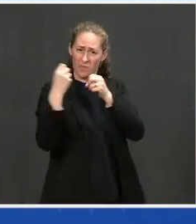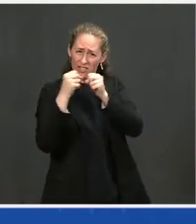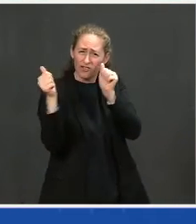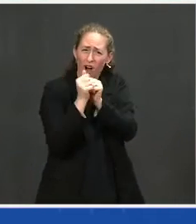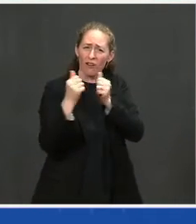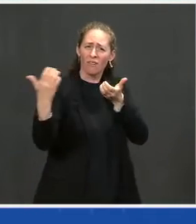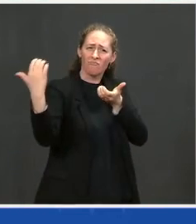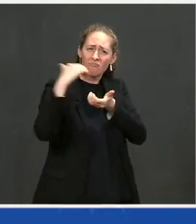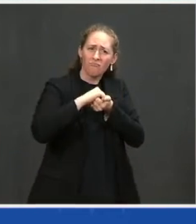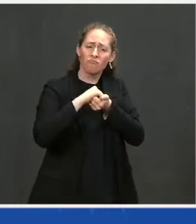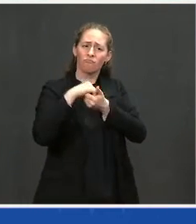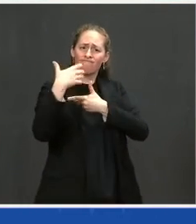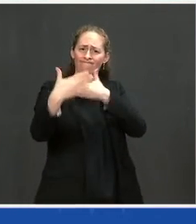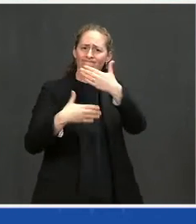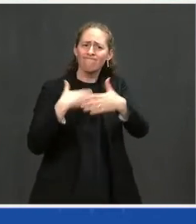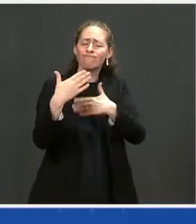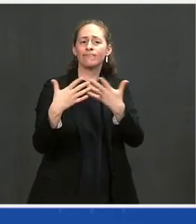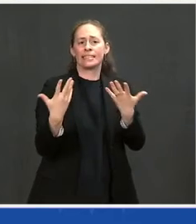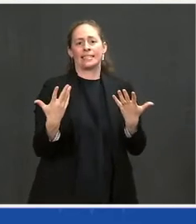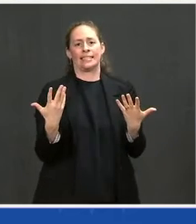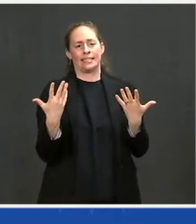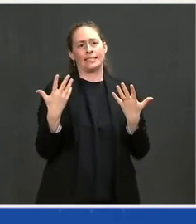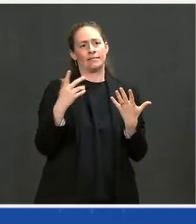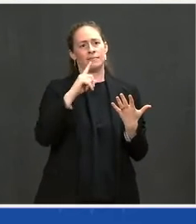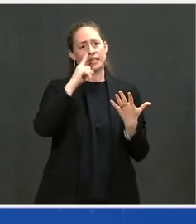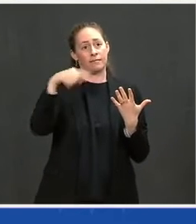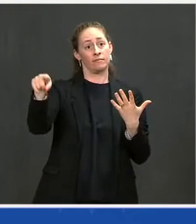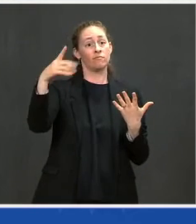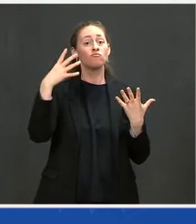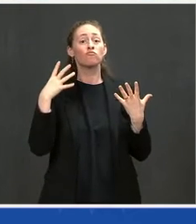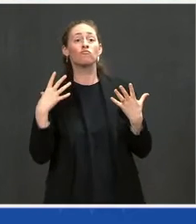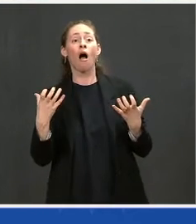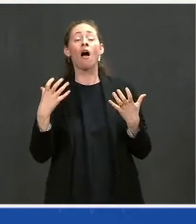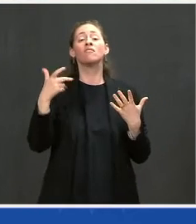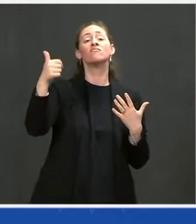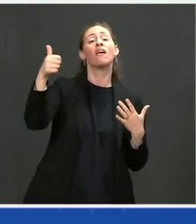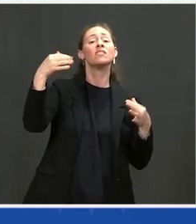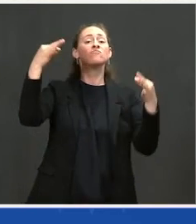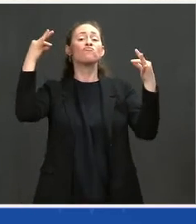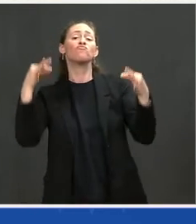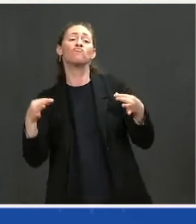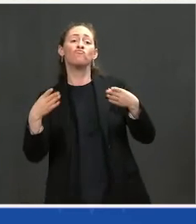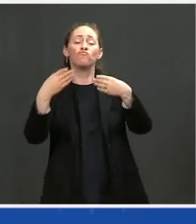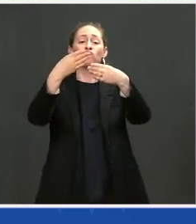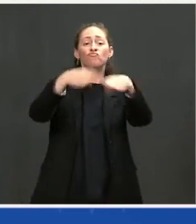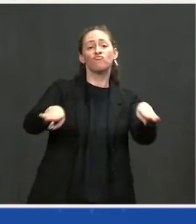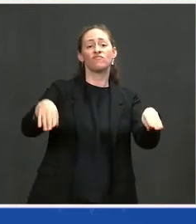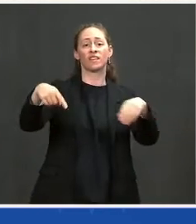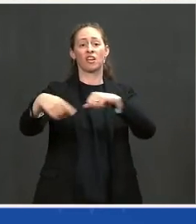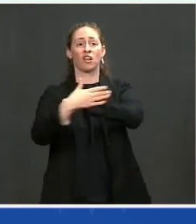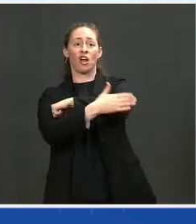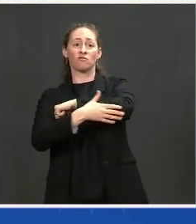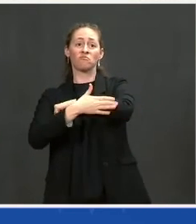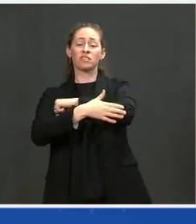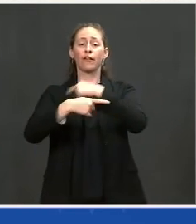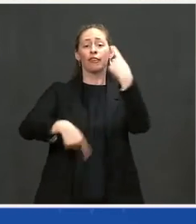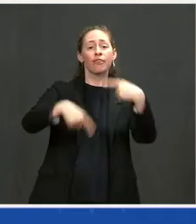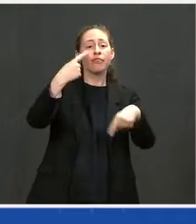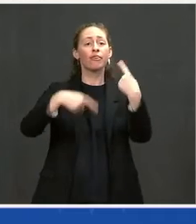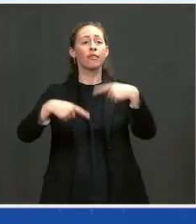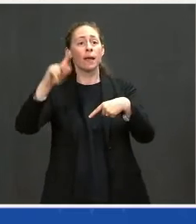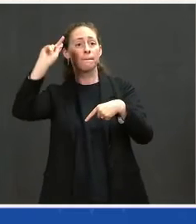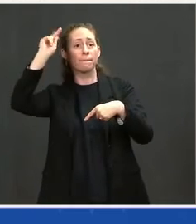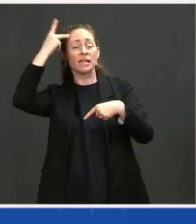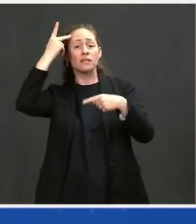just decide to divide the country, continue the politics of division. But I'm not going to do that. I'm just going to